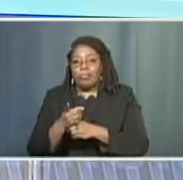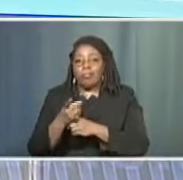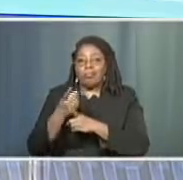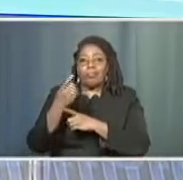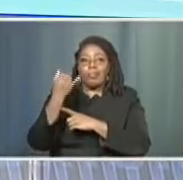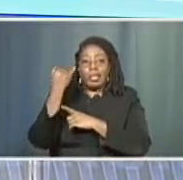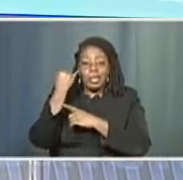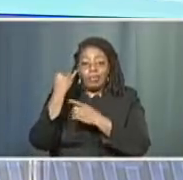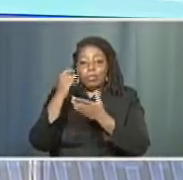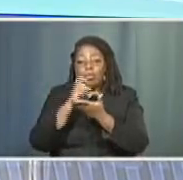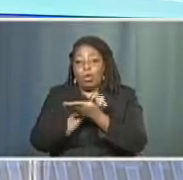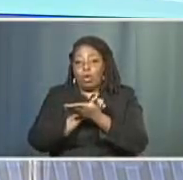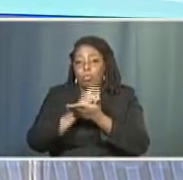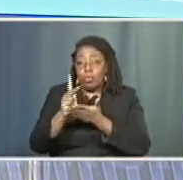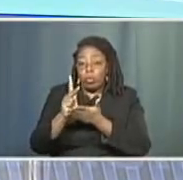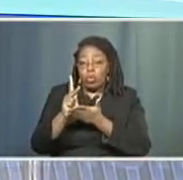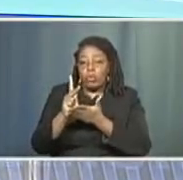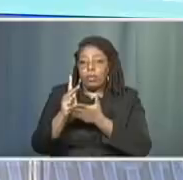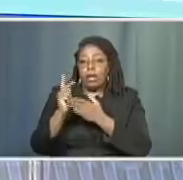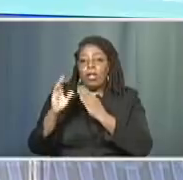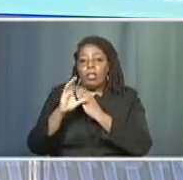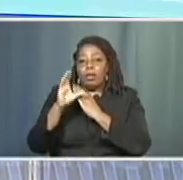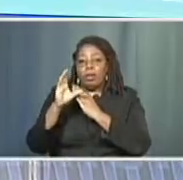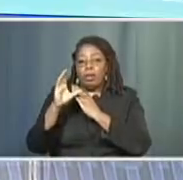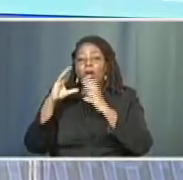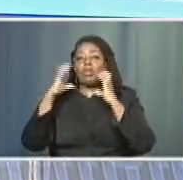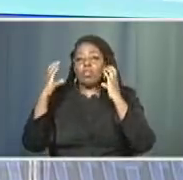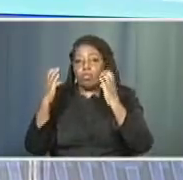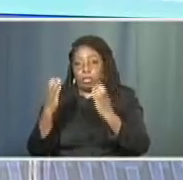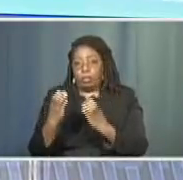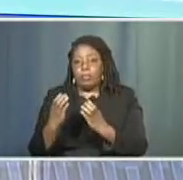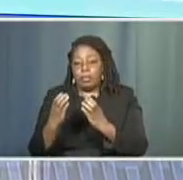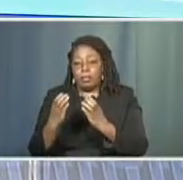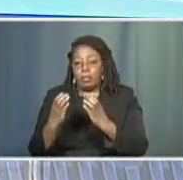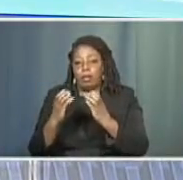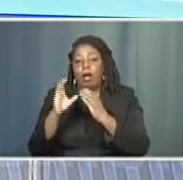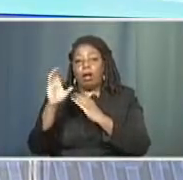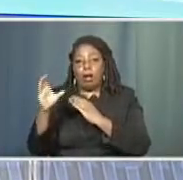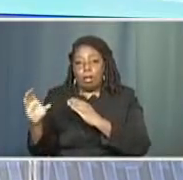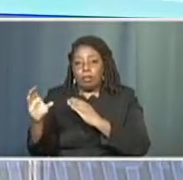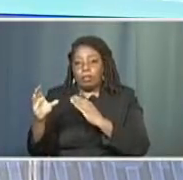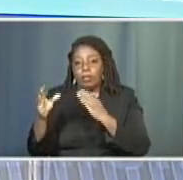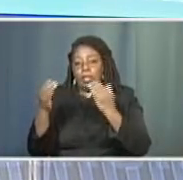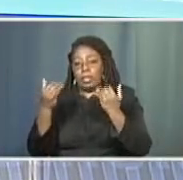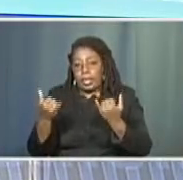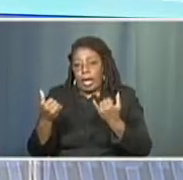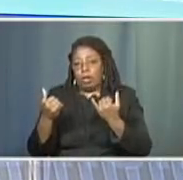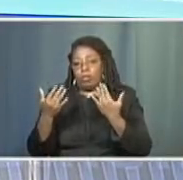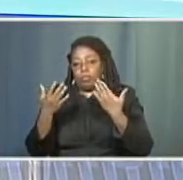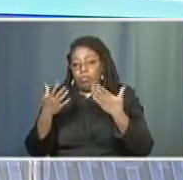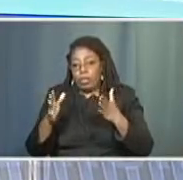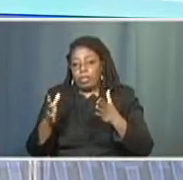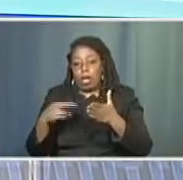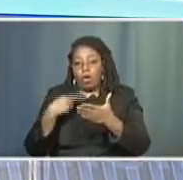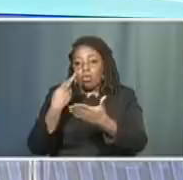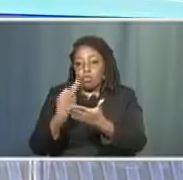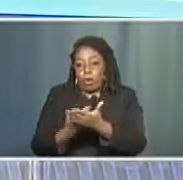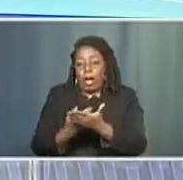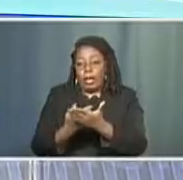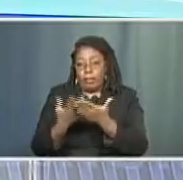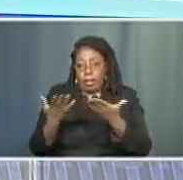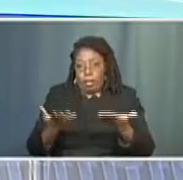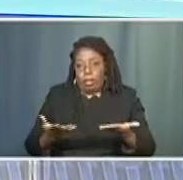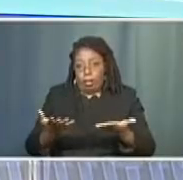to approve the Christmas Carnival for operation this holiday season. The carnival, however, has already arrived in